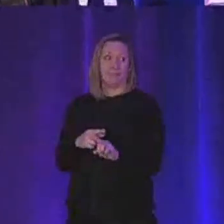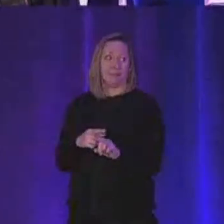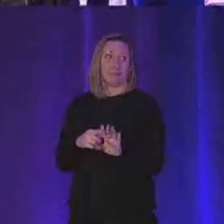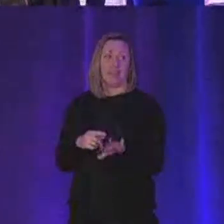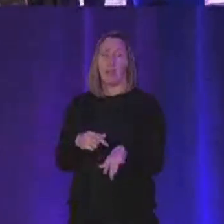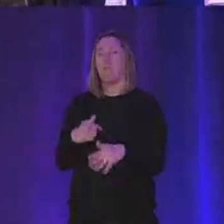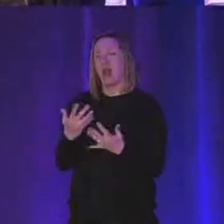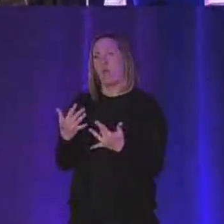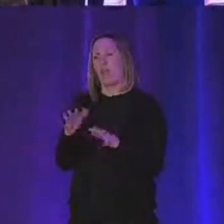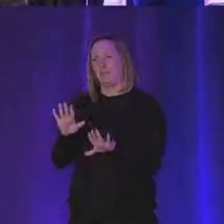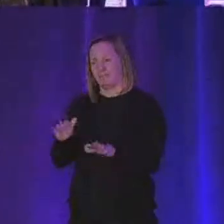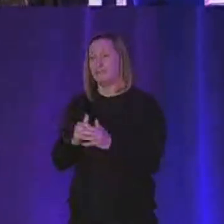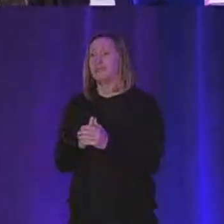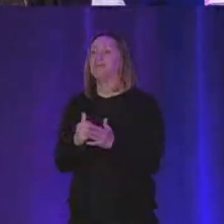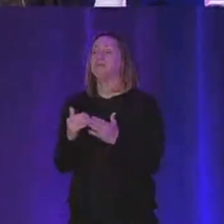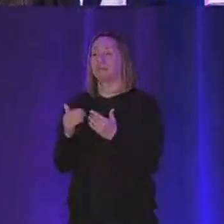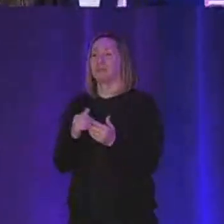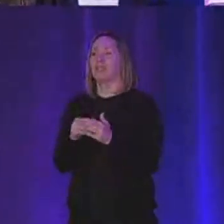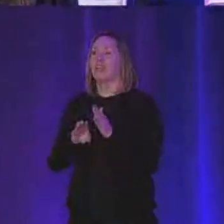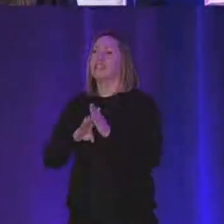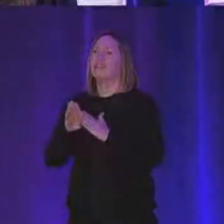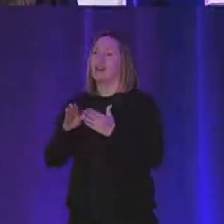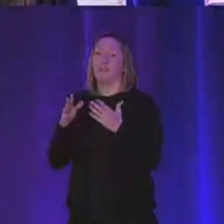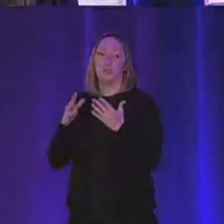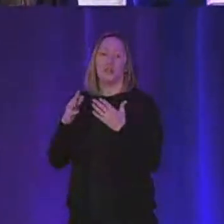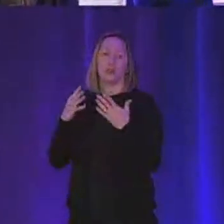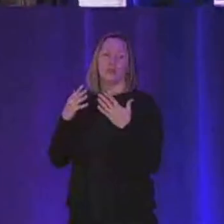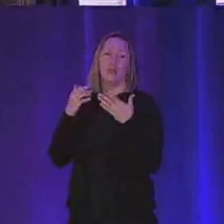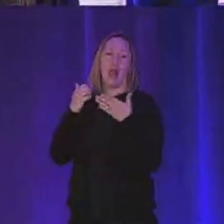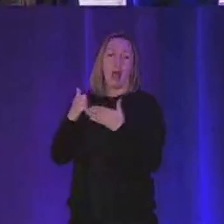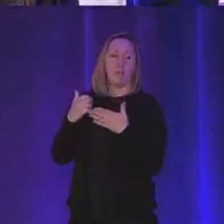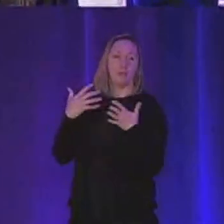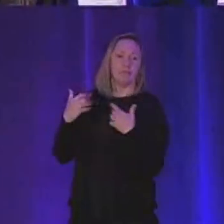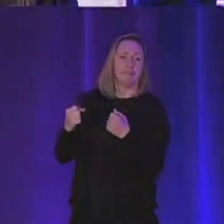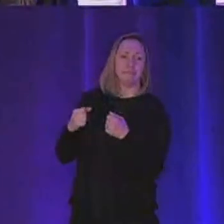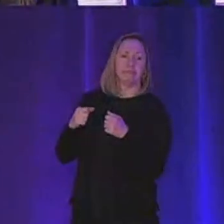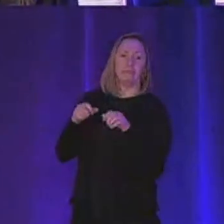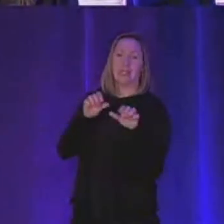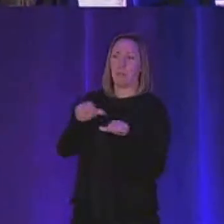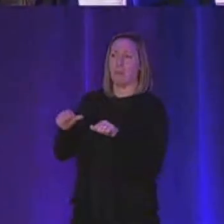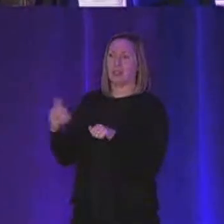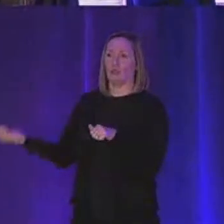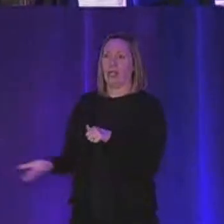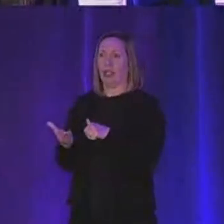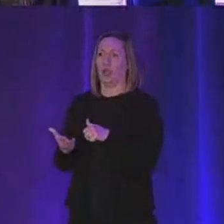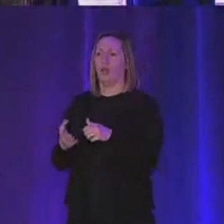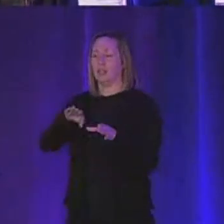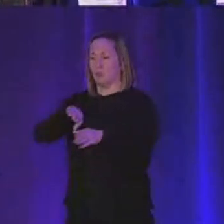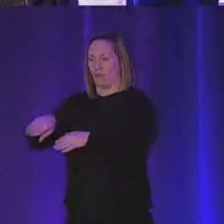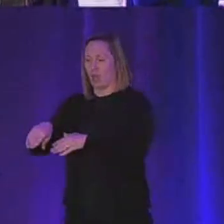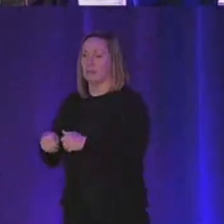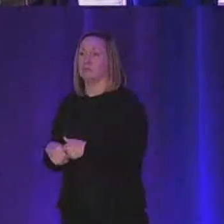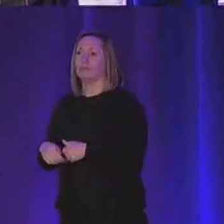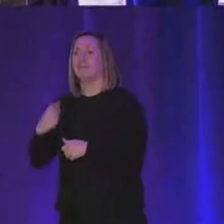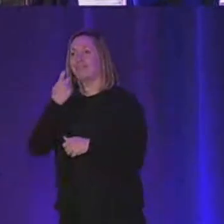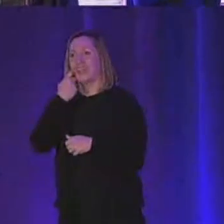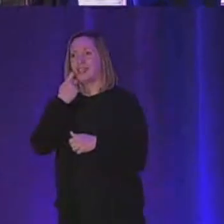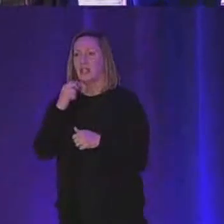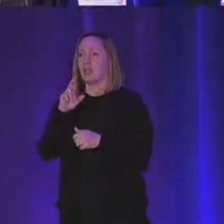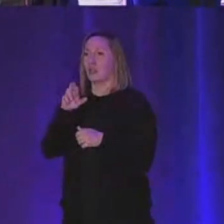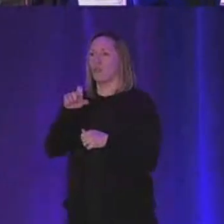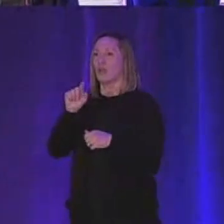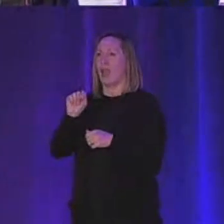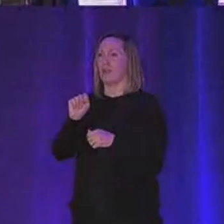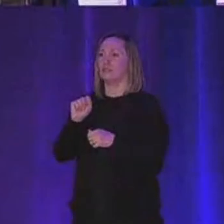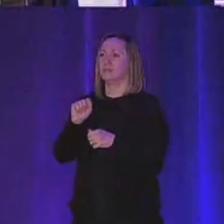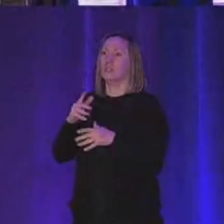I'll wait with that a bit. But anyway, developer health capabilities right here. Let's move on. Lately, React has